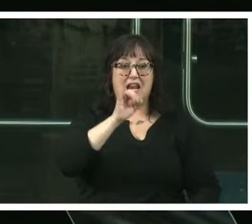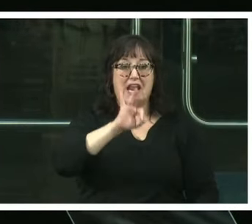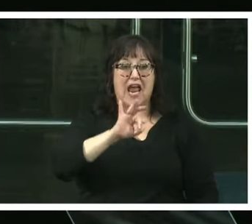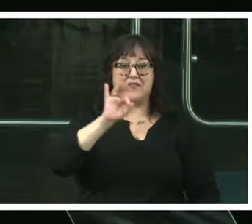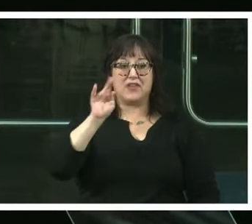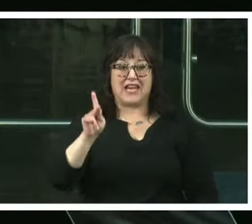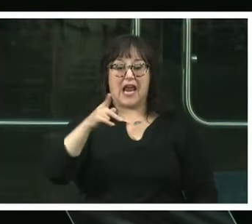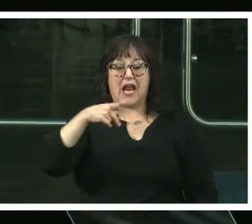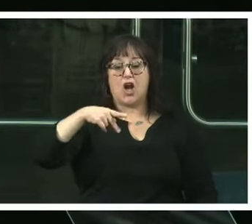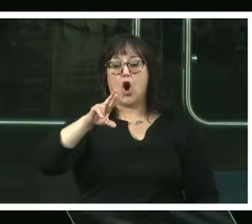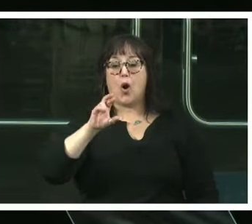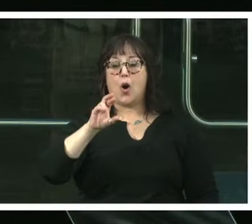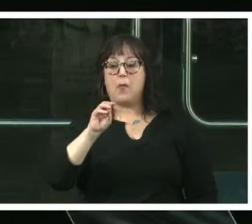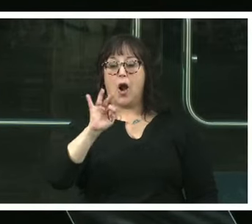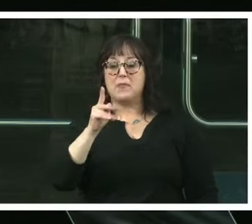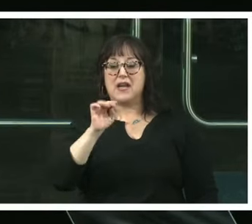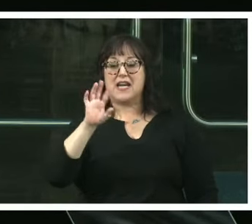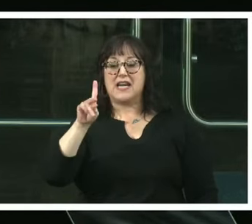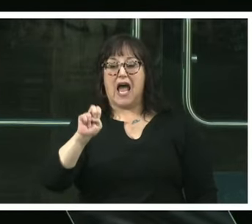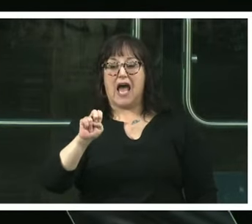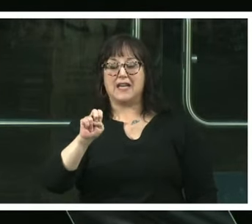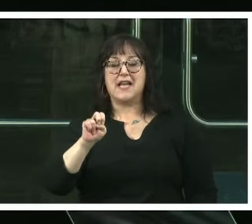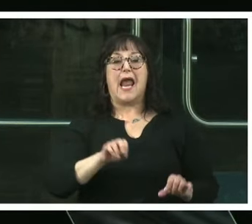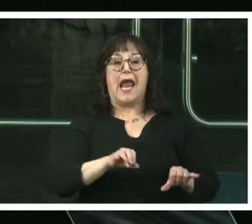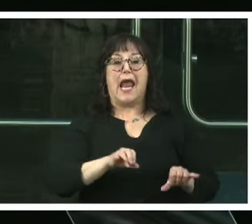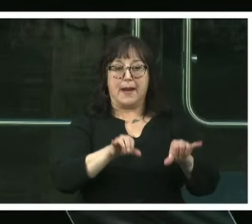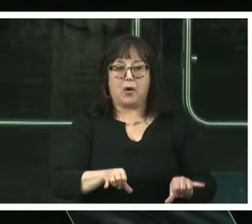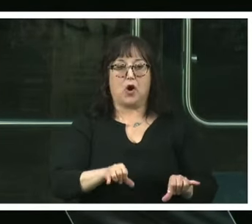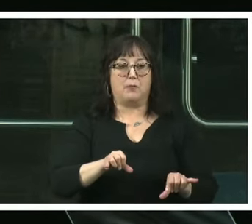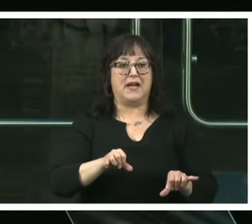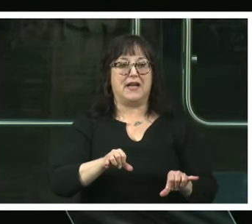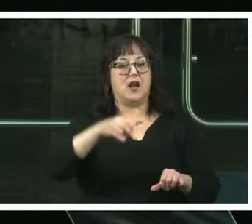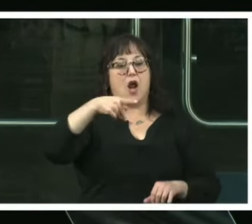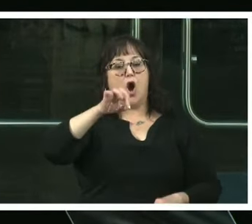a permanent park space for all San Franciscans.